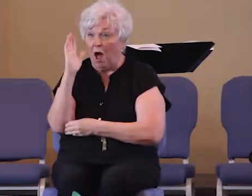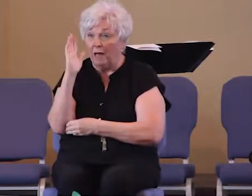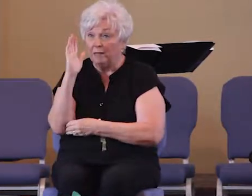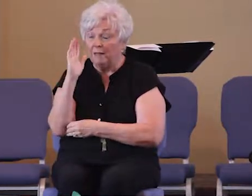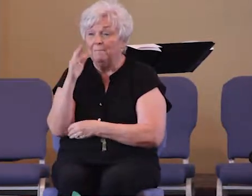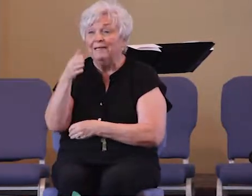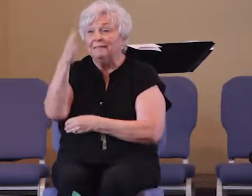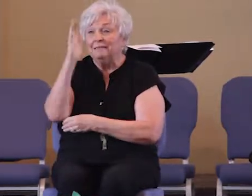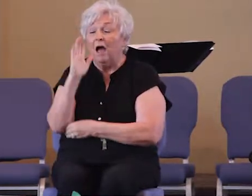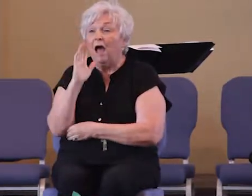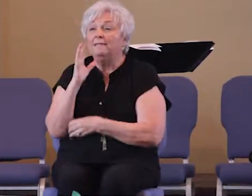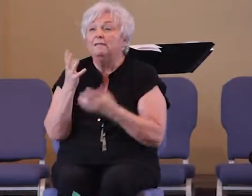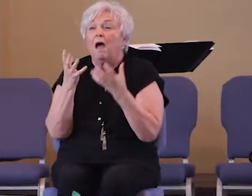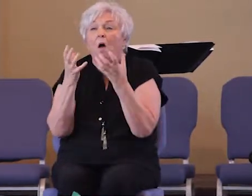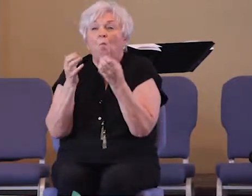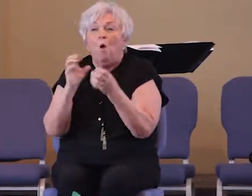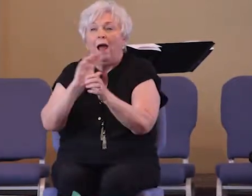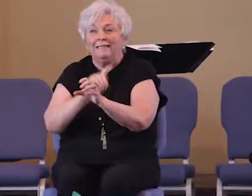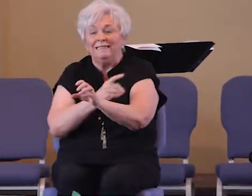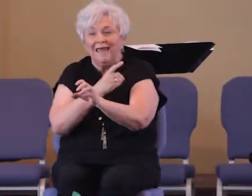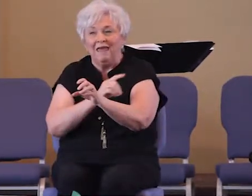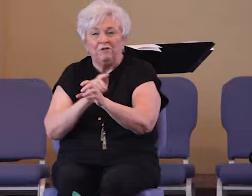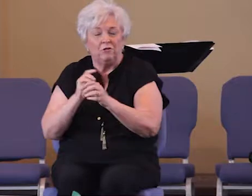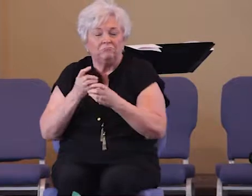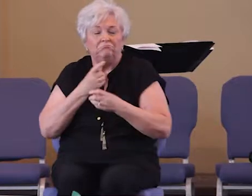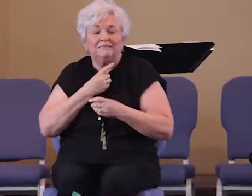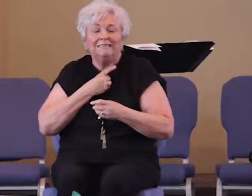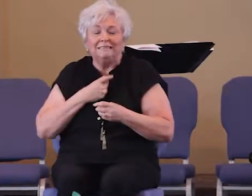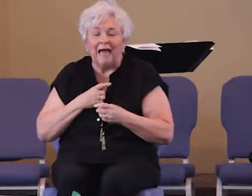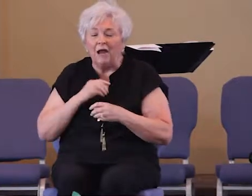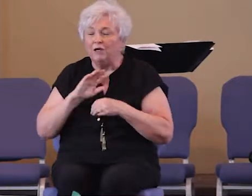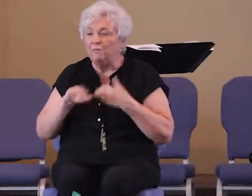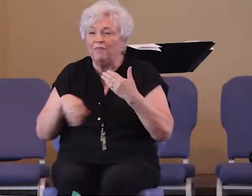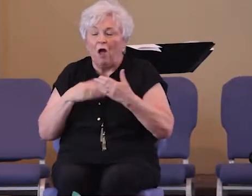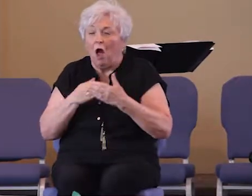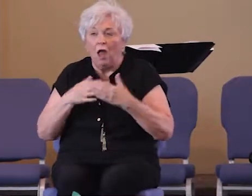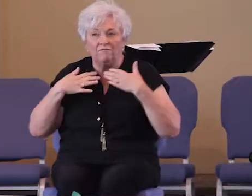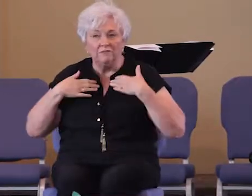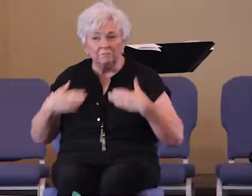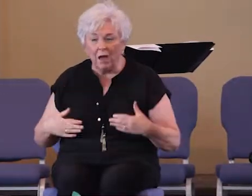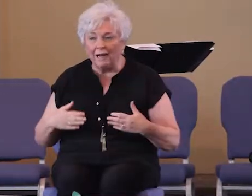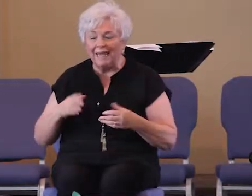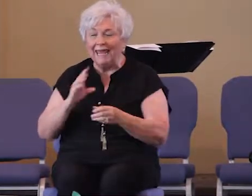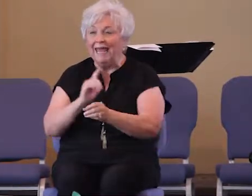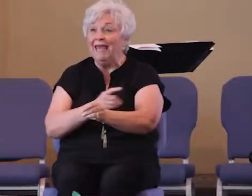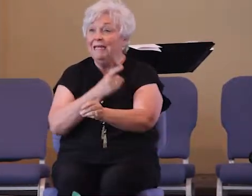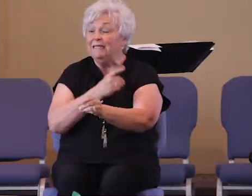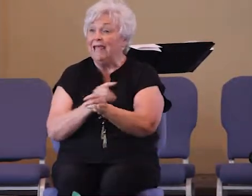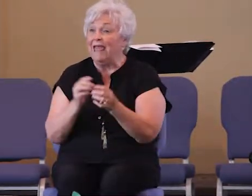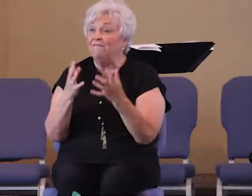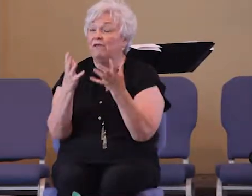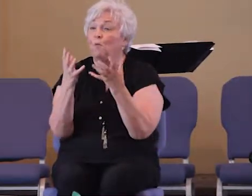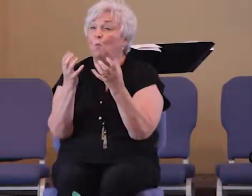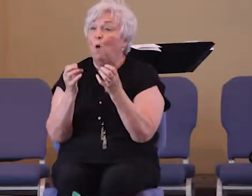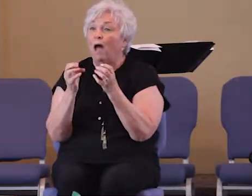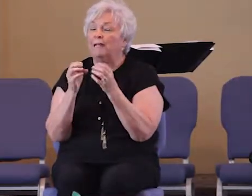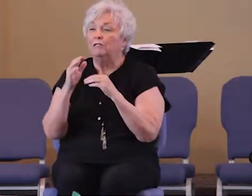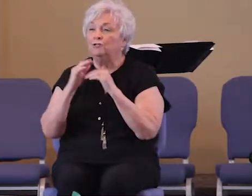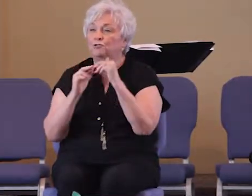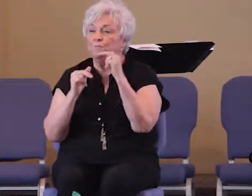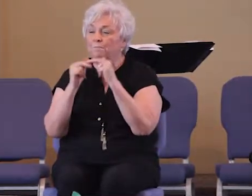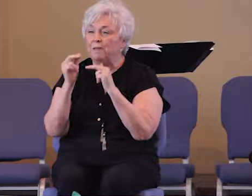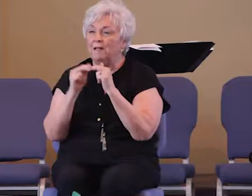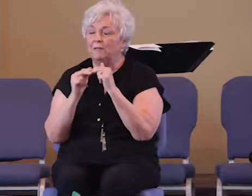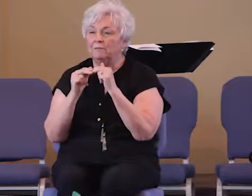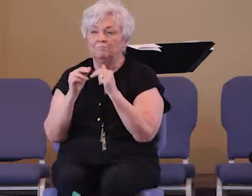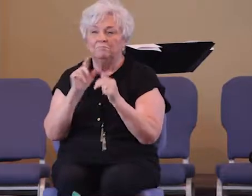want David, who desired it with every fiber of his being. David wanted to build the temple, and the Lord told him, you have blood on